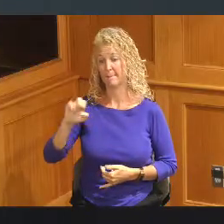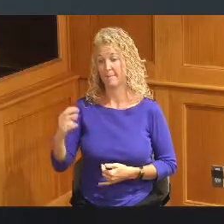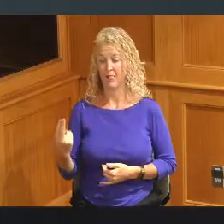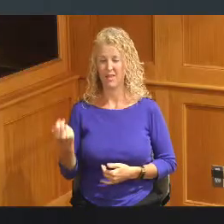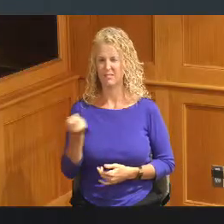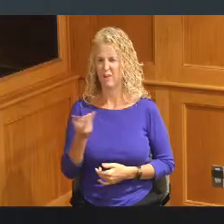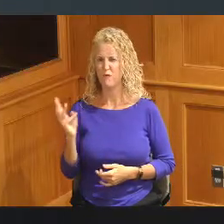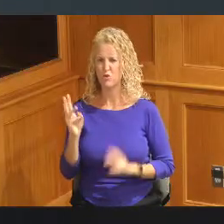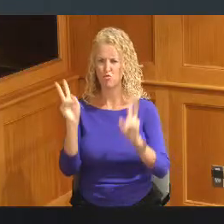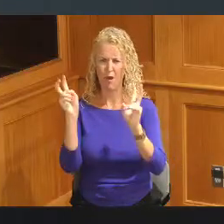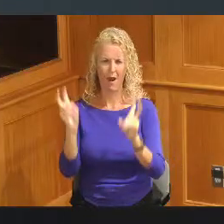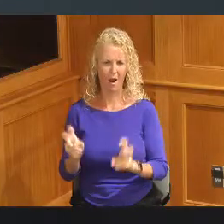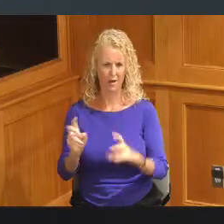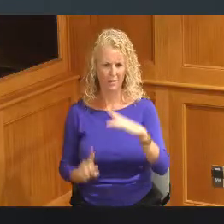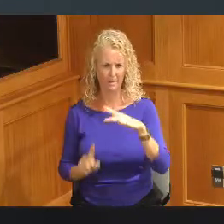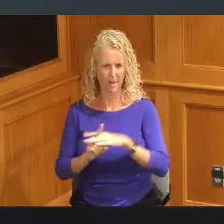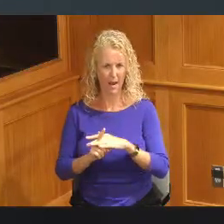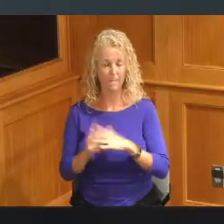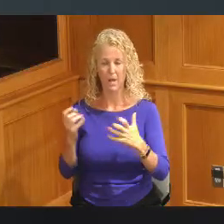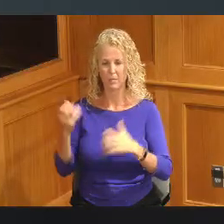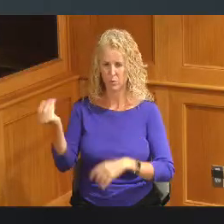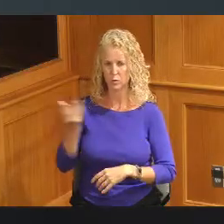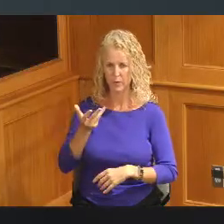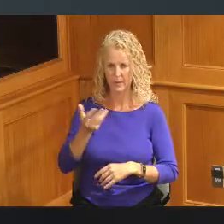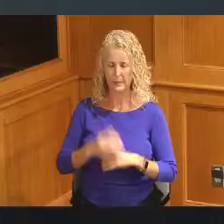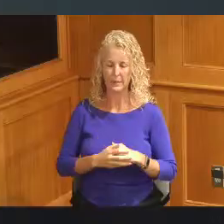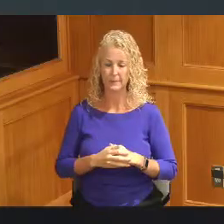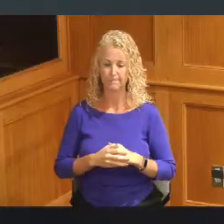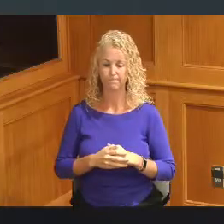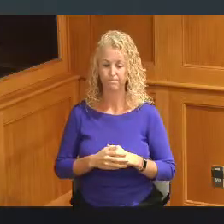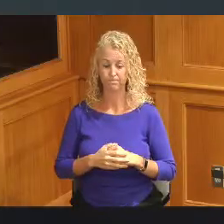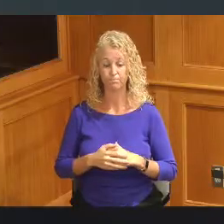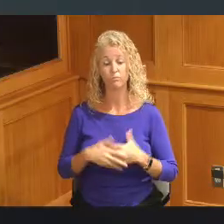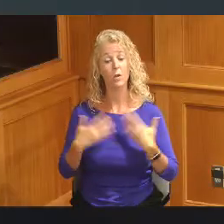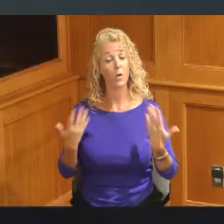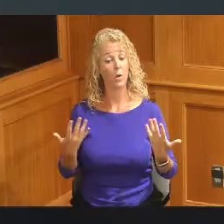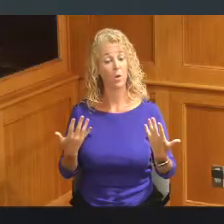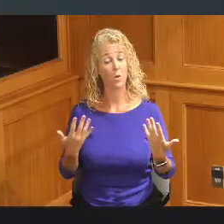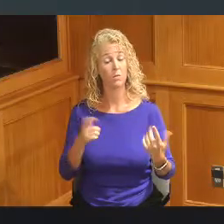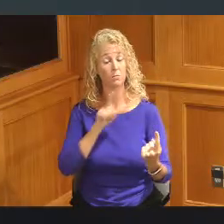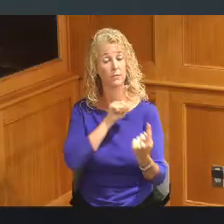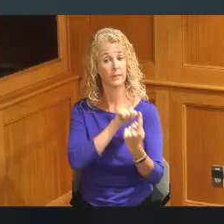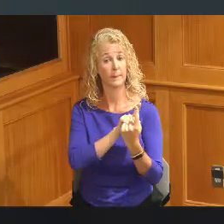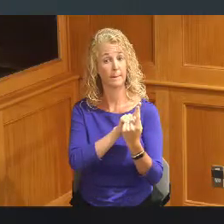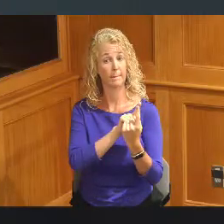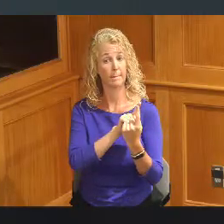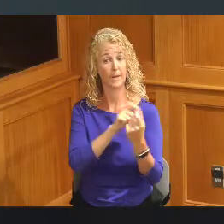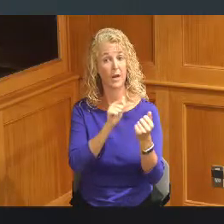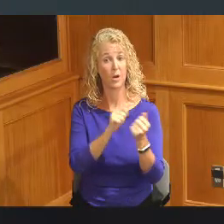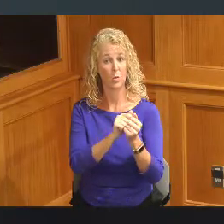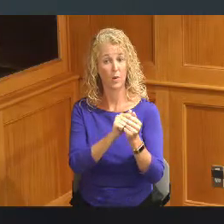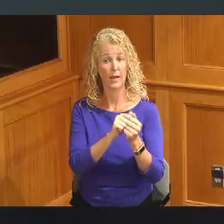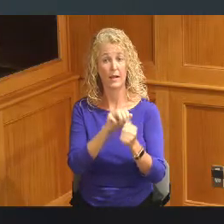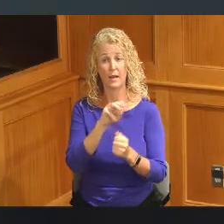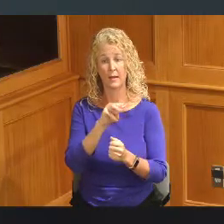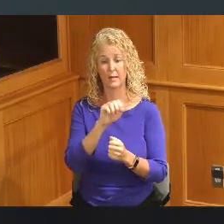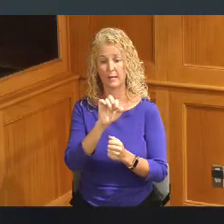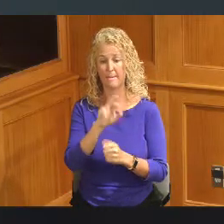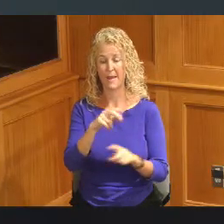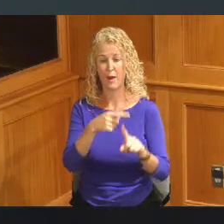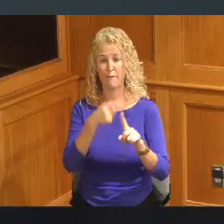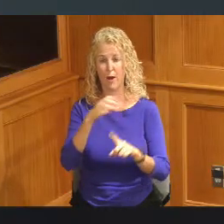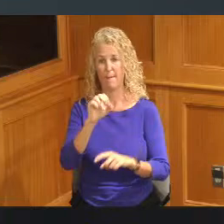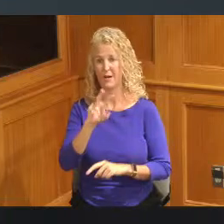that are coming forth that she wanted to make me aware of. And also met with the Covington mayor, Ron